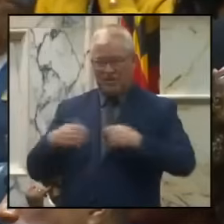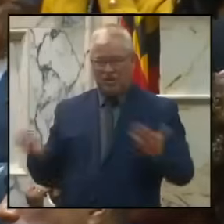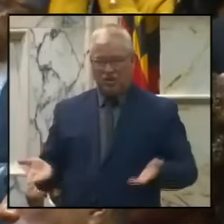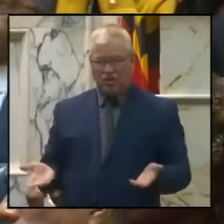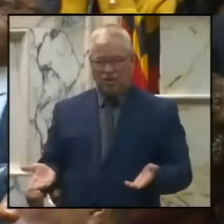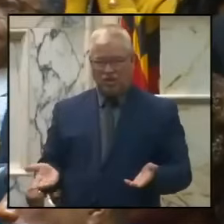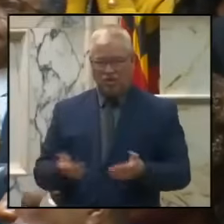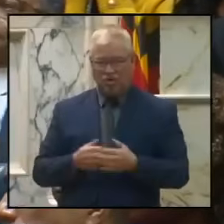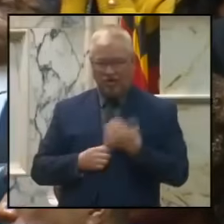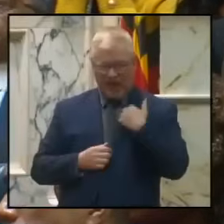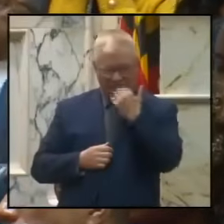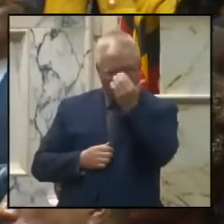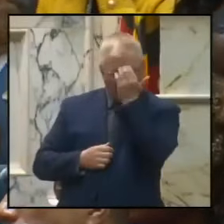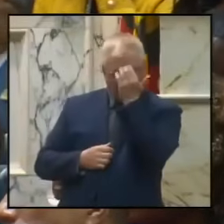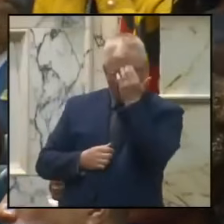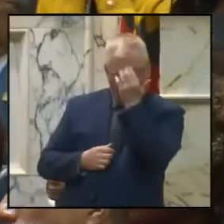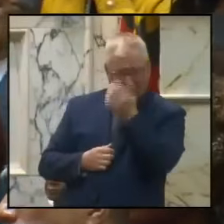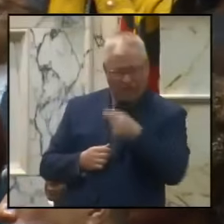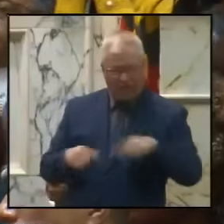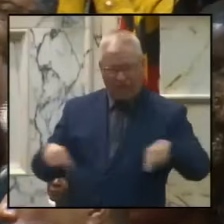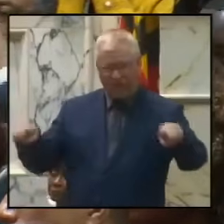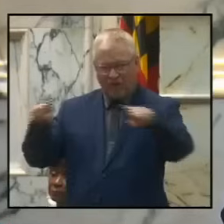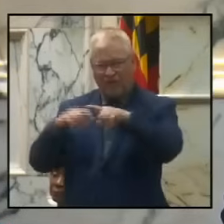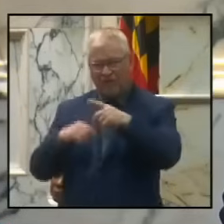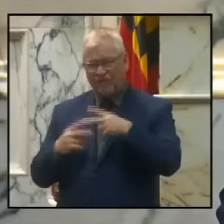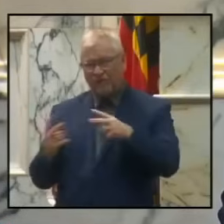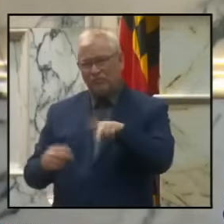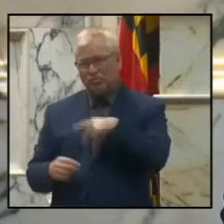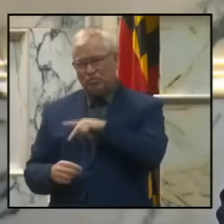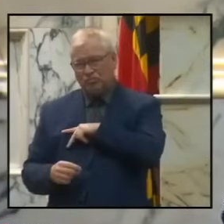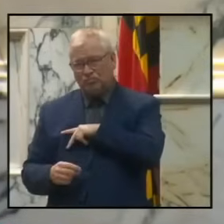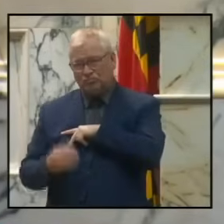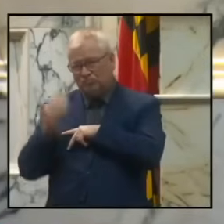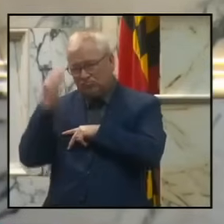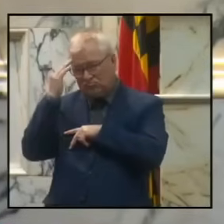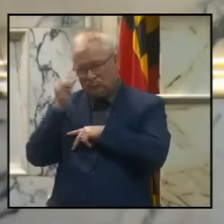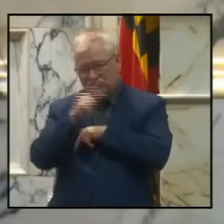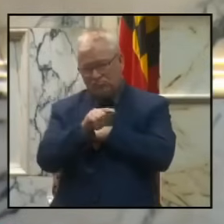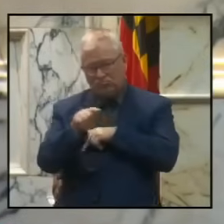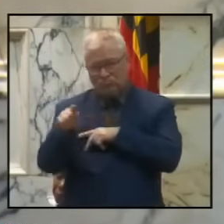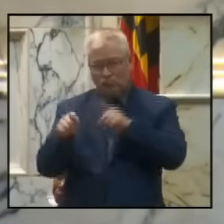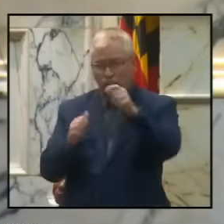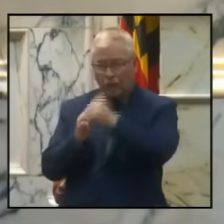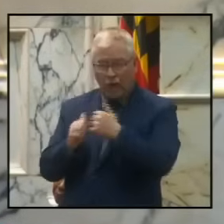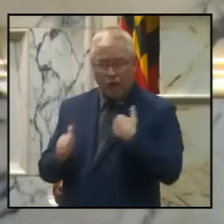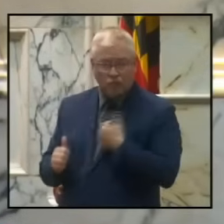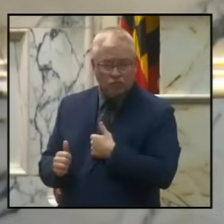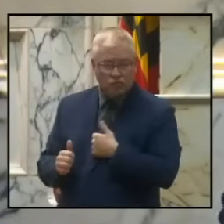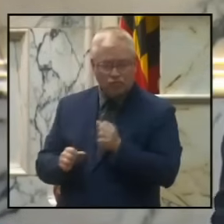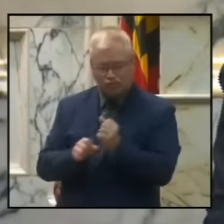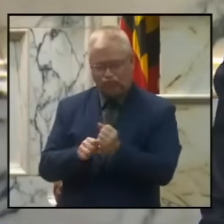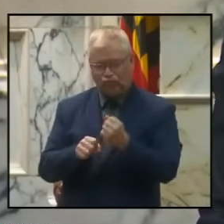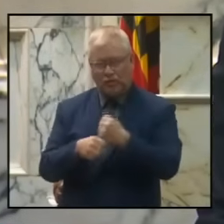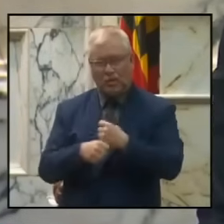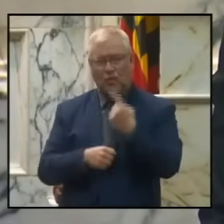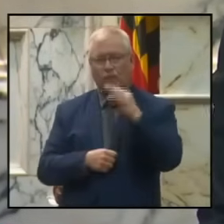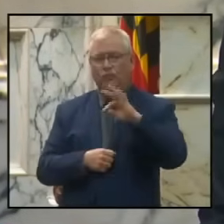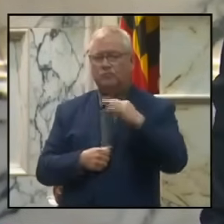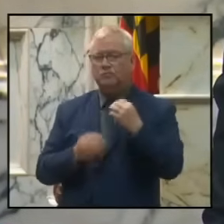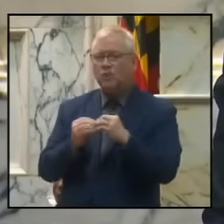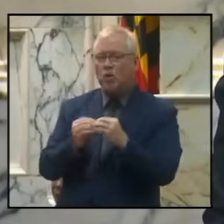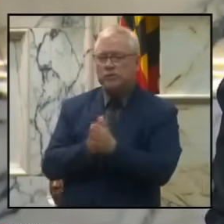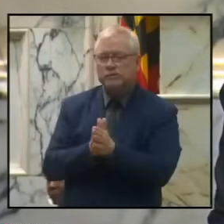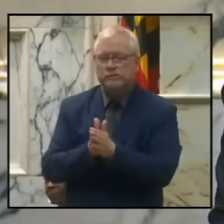I know this is deeply personal. That together you crafted one of the most ambitious and important pieces